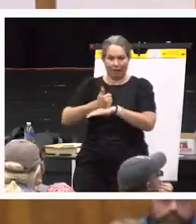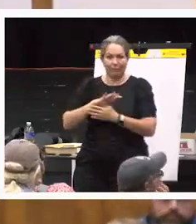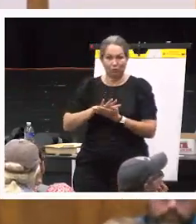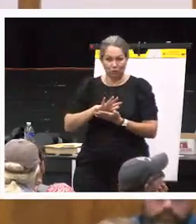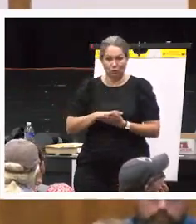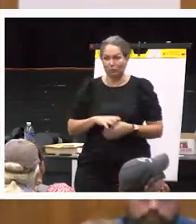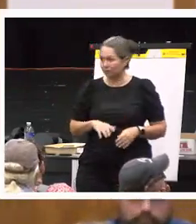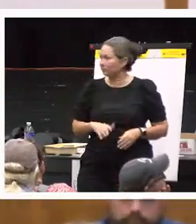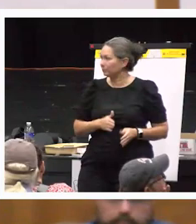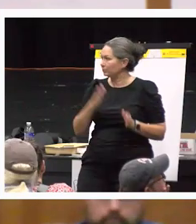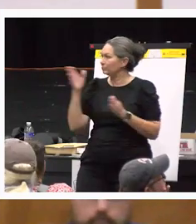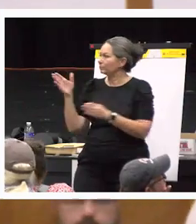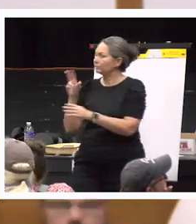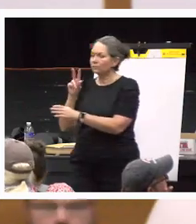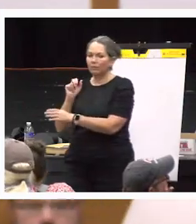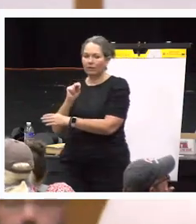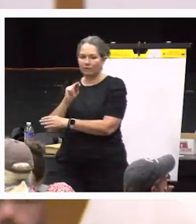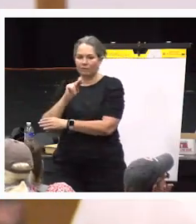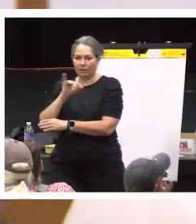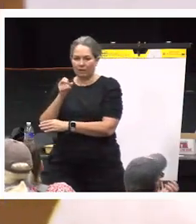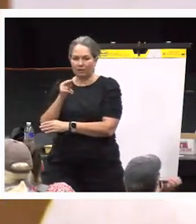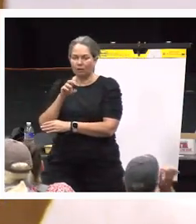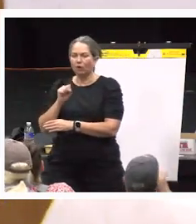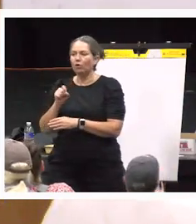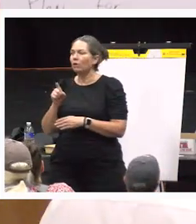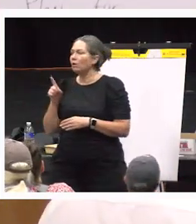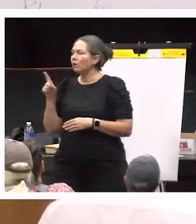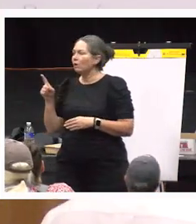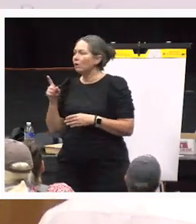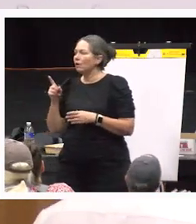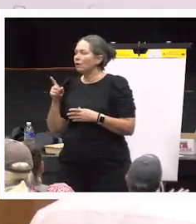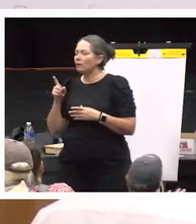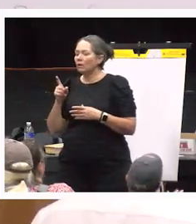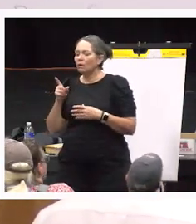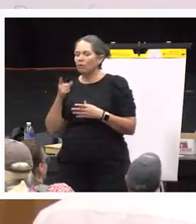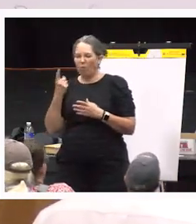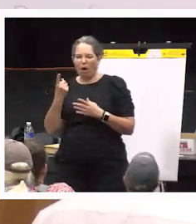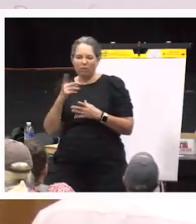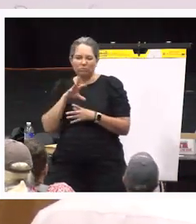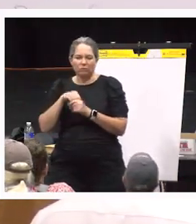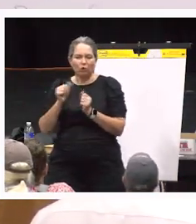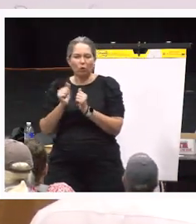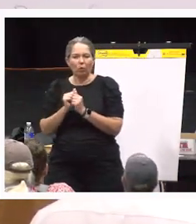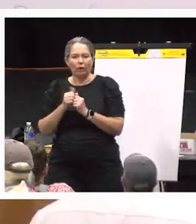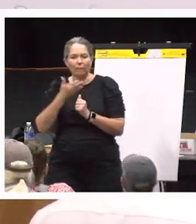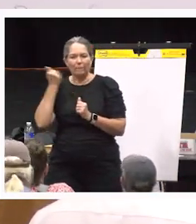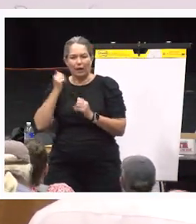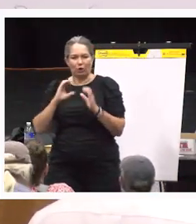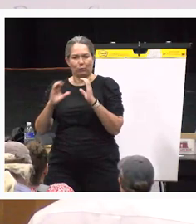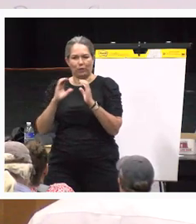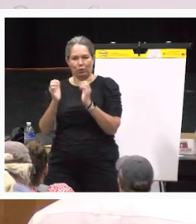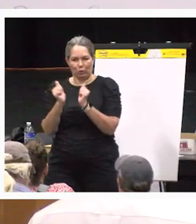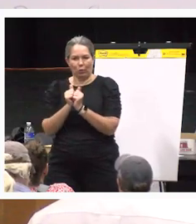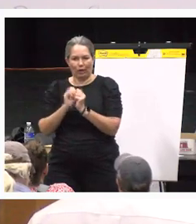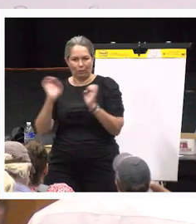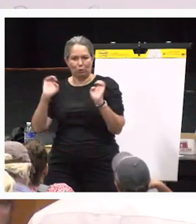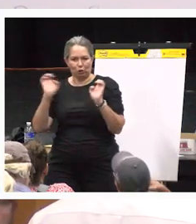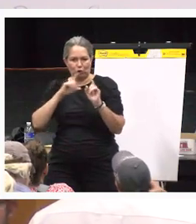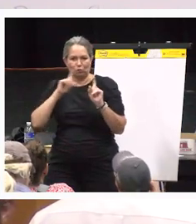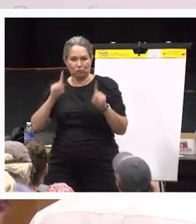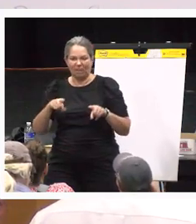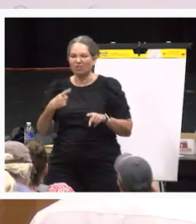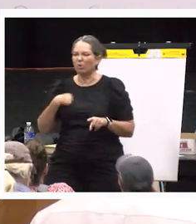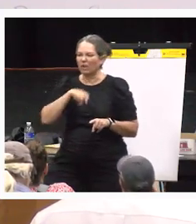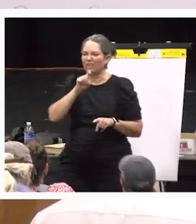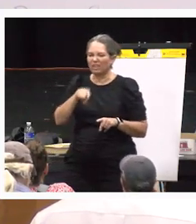Jones. This is an expansion of the idea of better communication and emergency response. I think we need to create an emergency